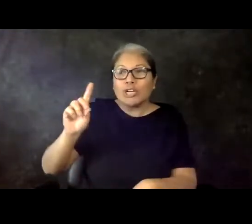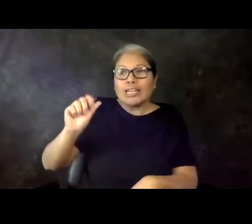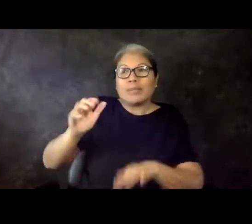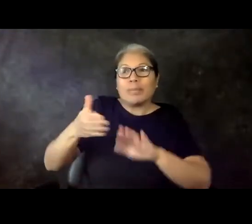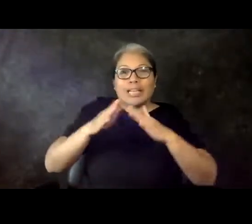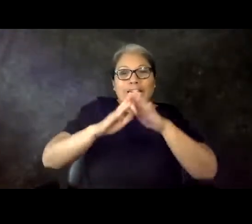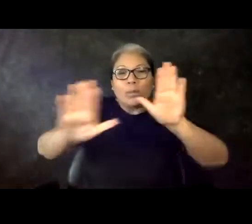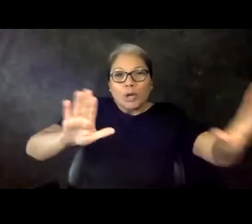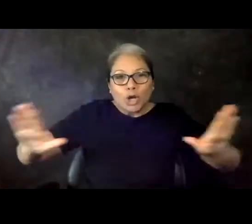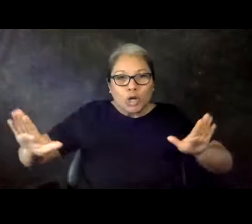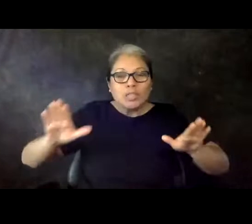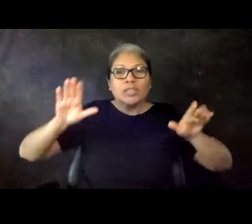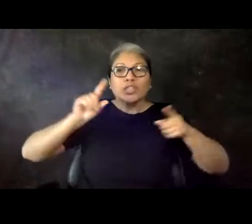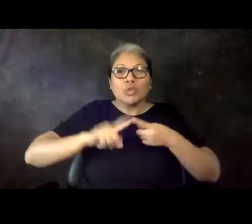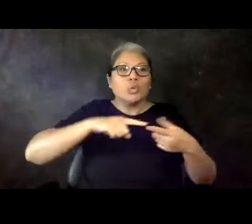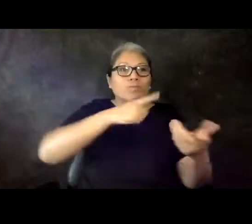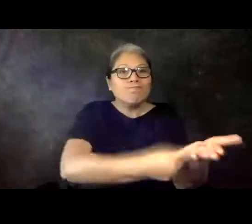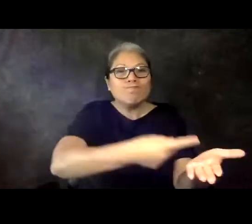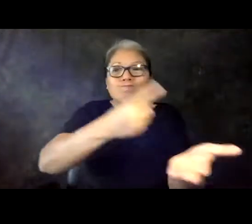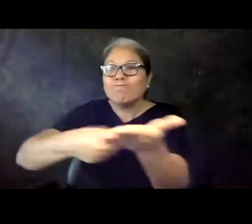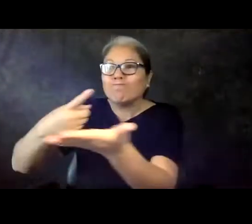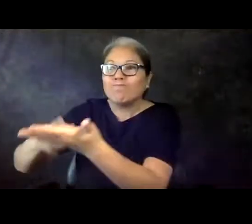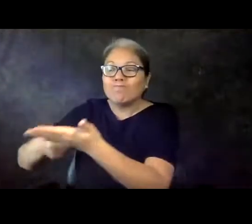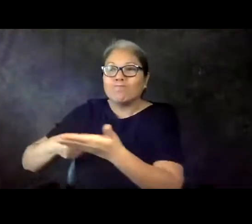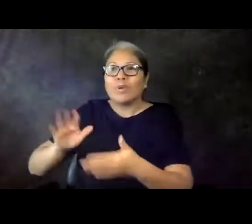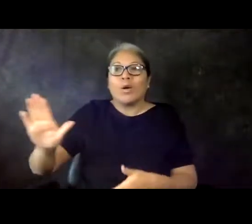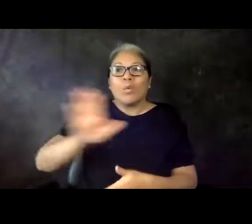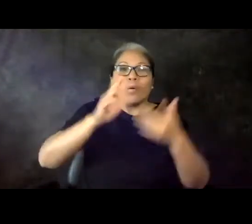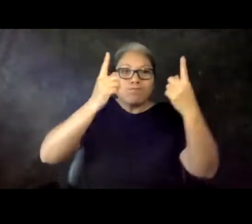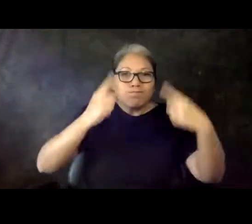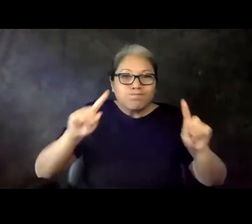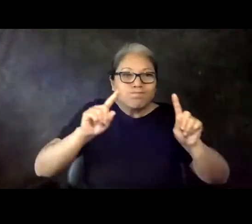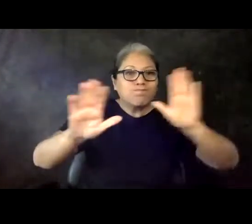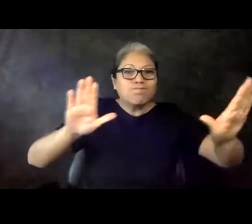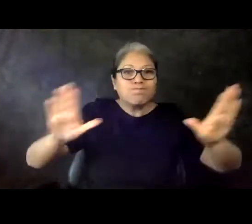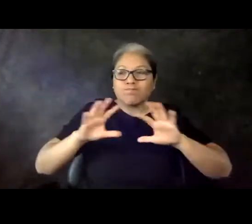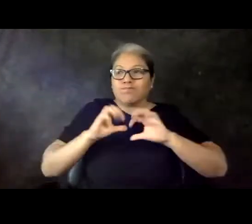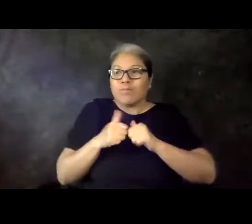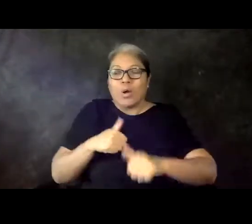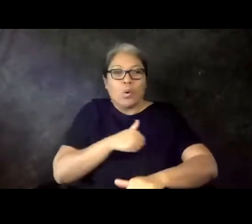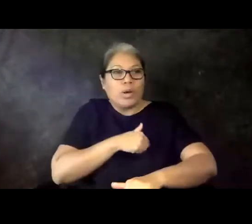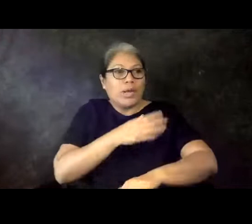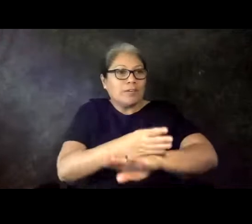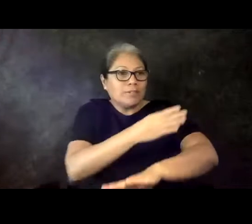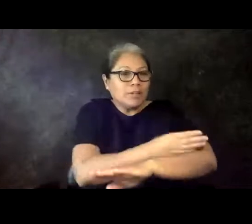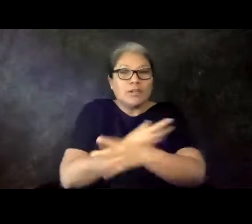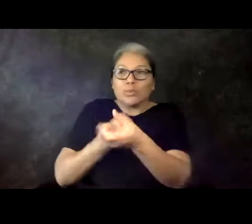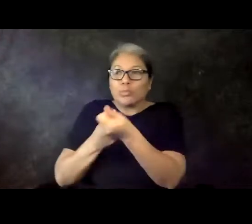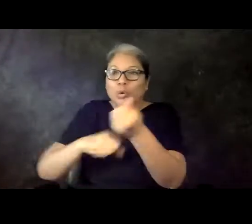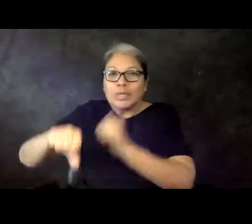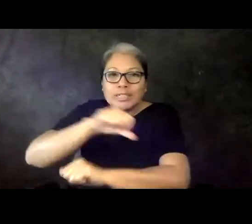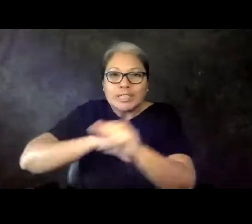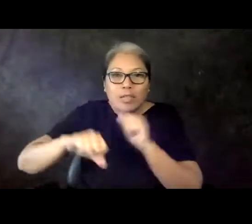people together to talk about what is working, what can we be doing better, how do we support each other, to really build a